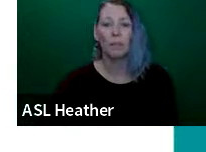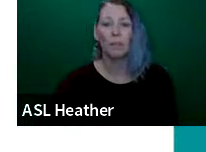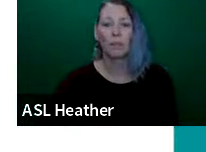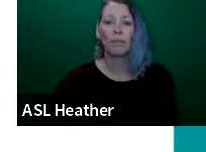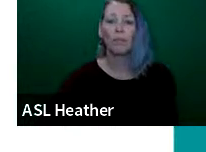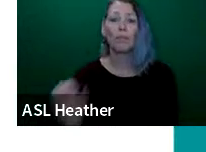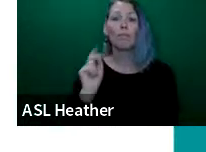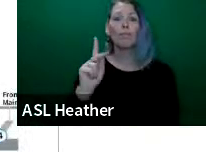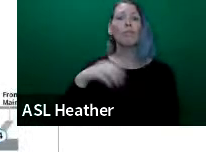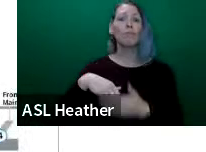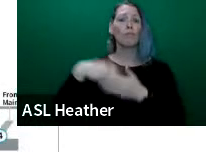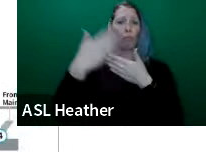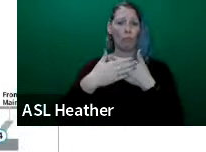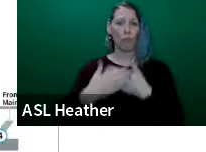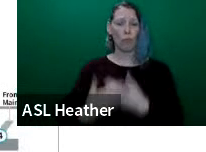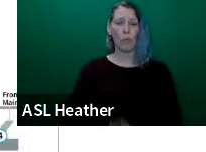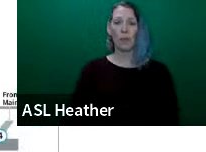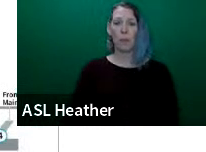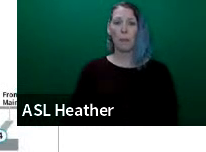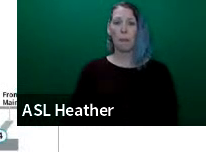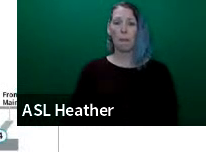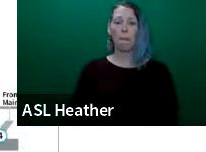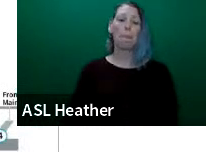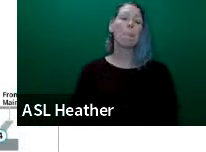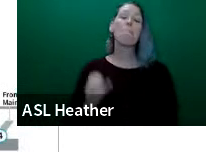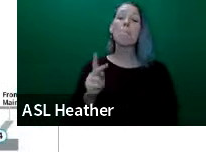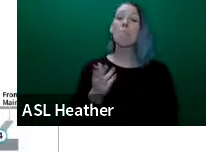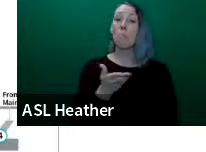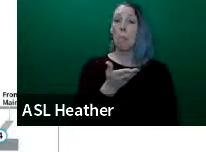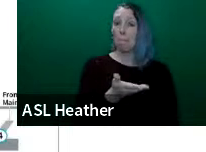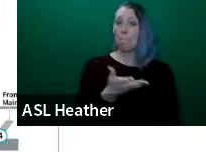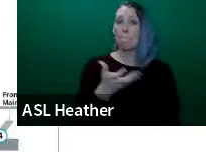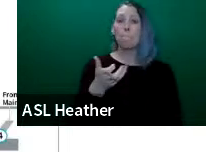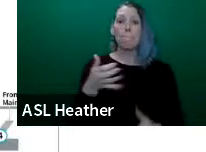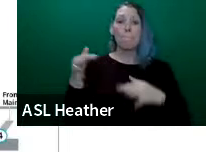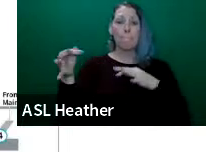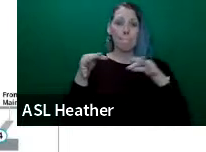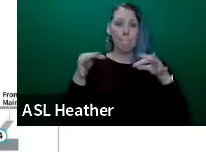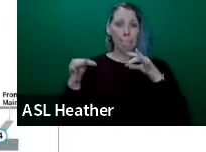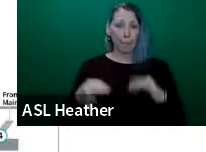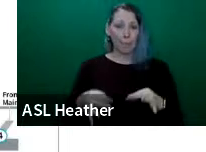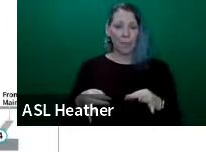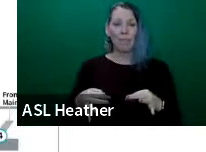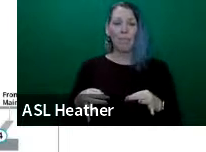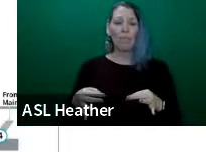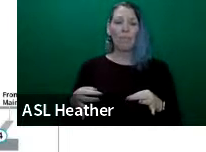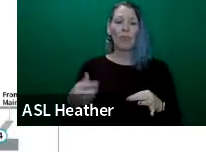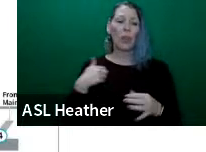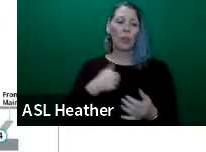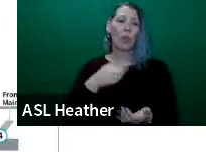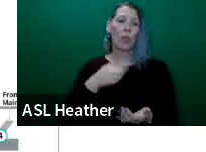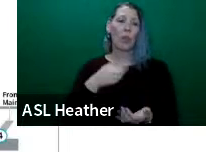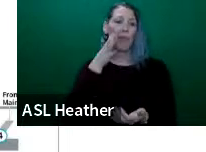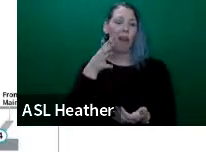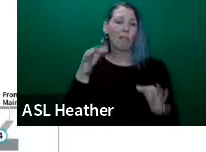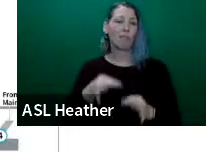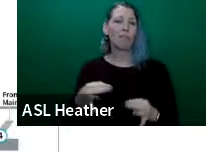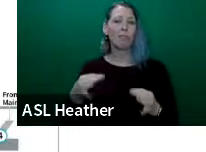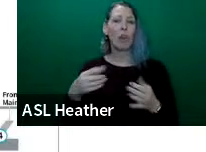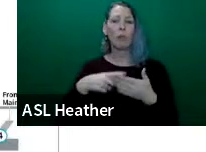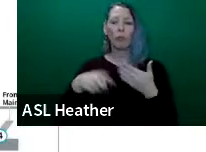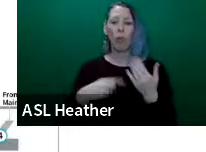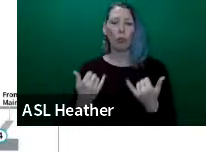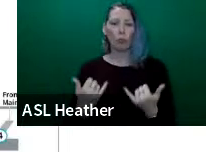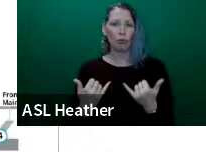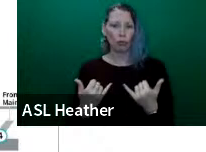So let's go on to the next slide. So here I wanted to walk through the scenarios that we were kind of going to go through the results on today and